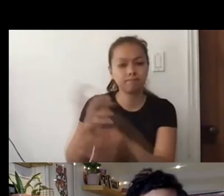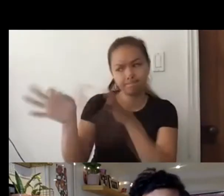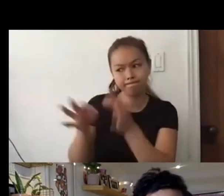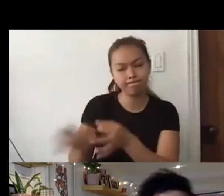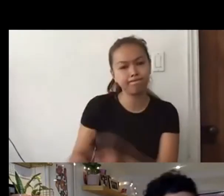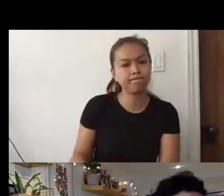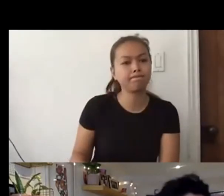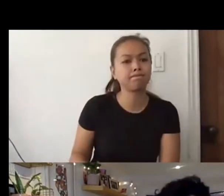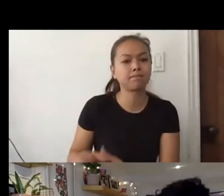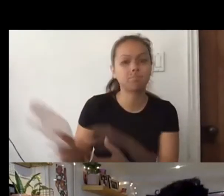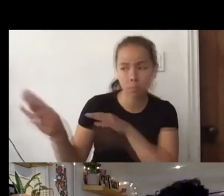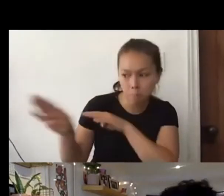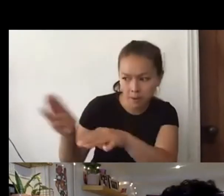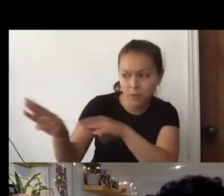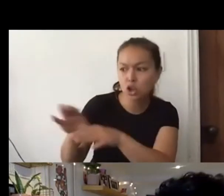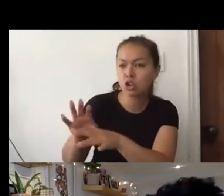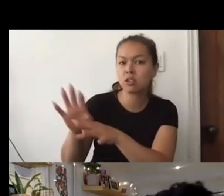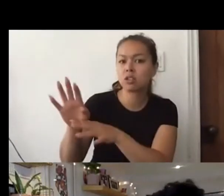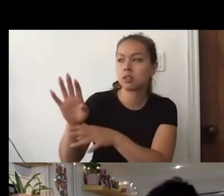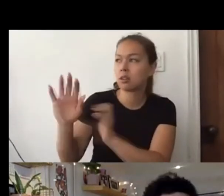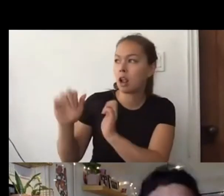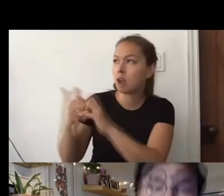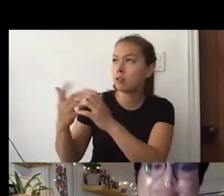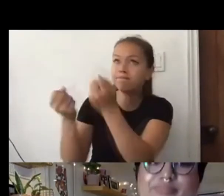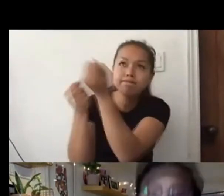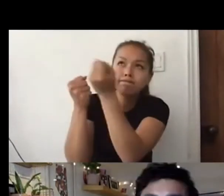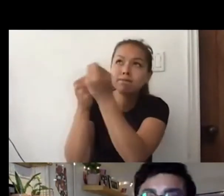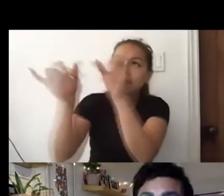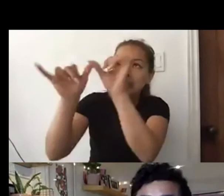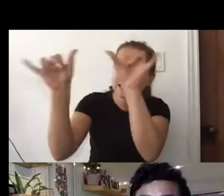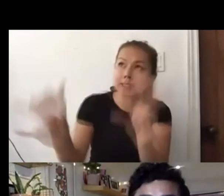and how they're contributing to a system that upholds